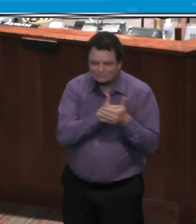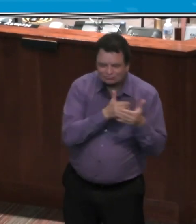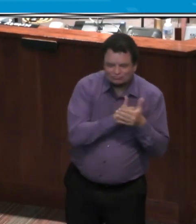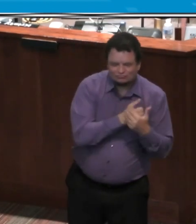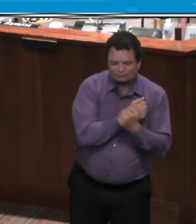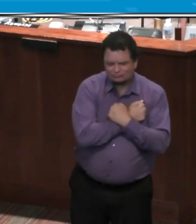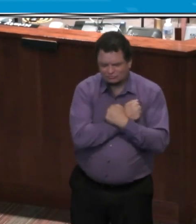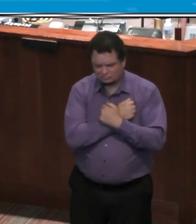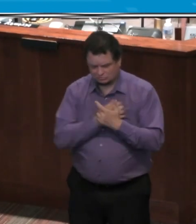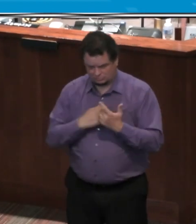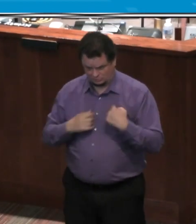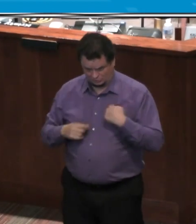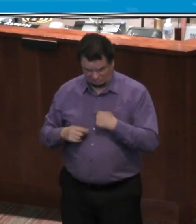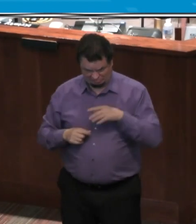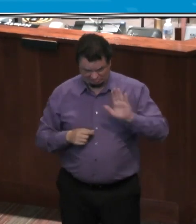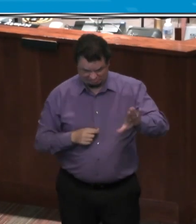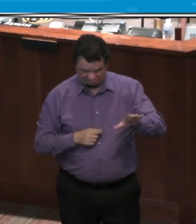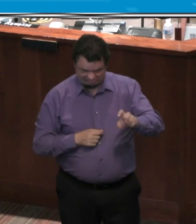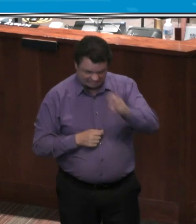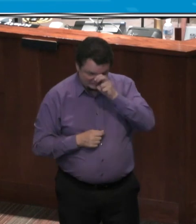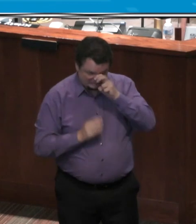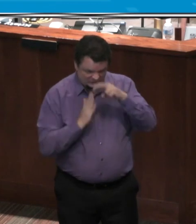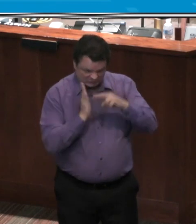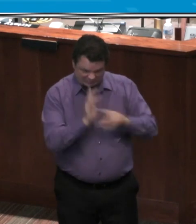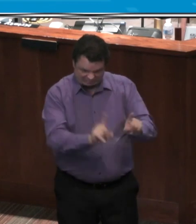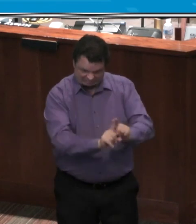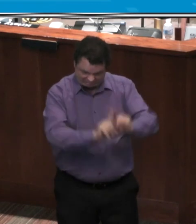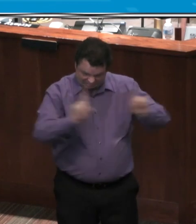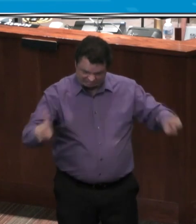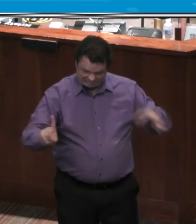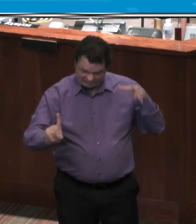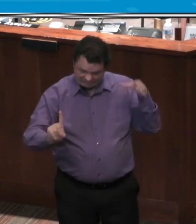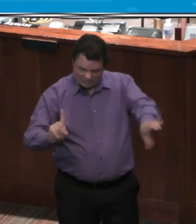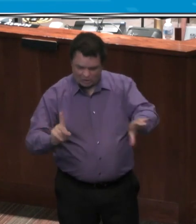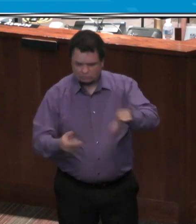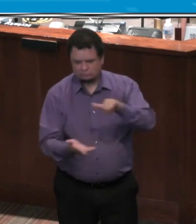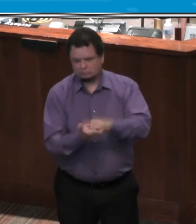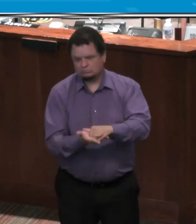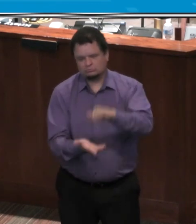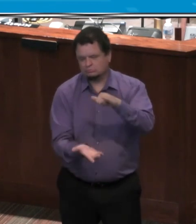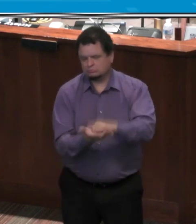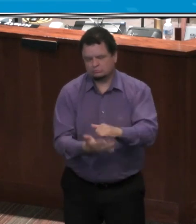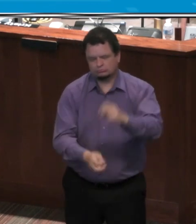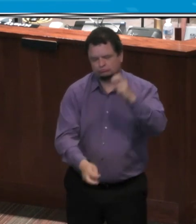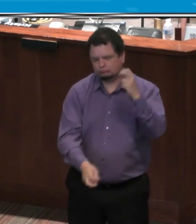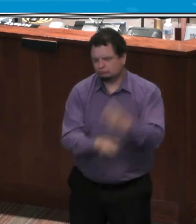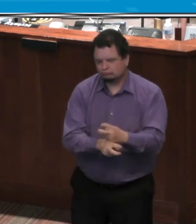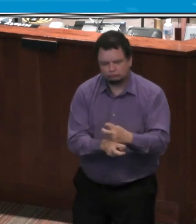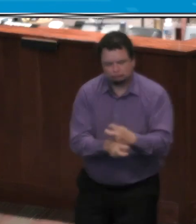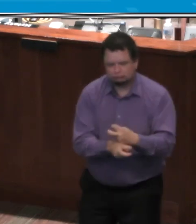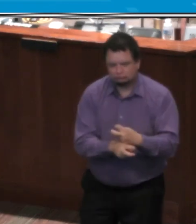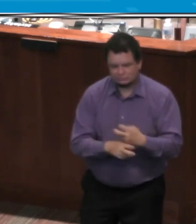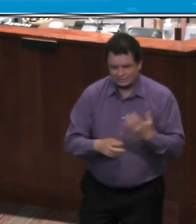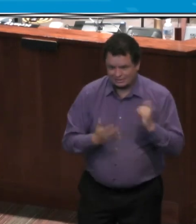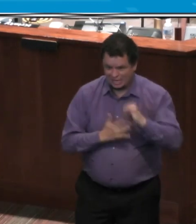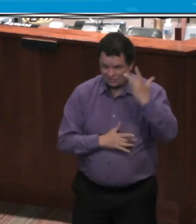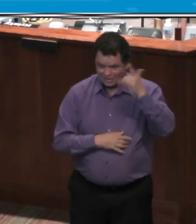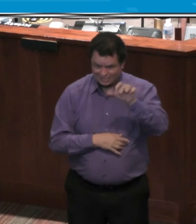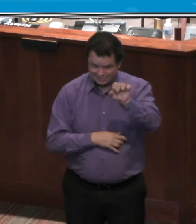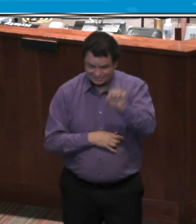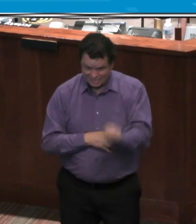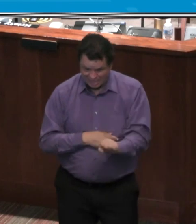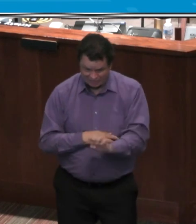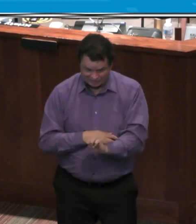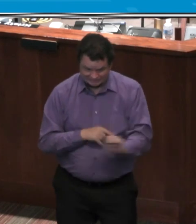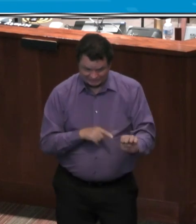social distancing efforts. So that's just that culture, and that's why you saw that higher positivity rate in the southeast corner. And I bet if you asked them, they'd probably say, "Oh yeah, we just had a